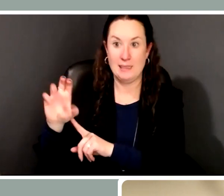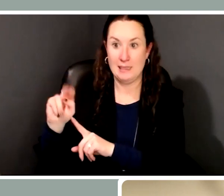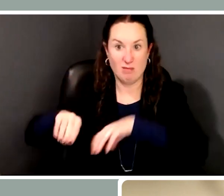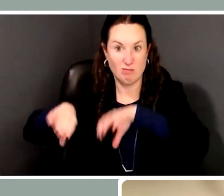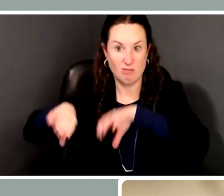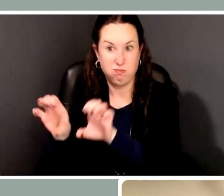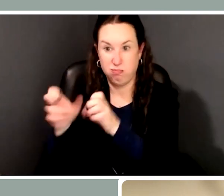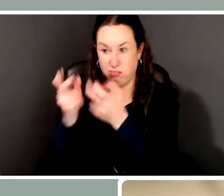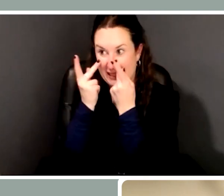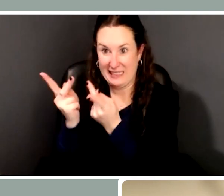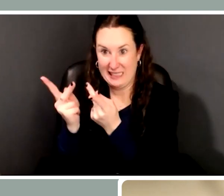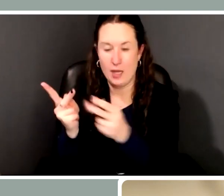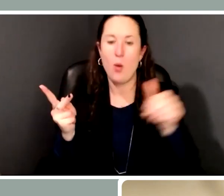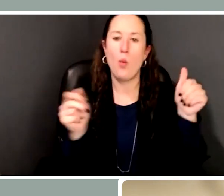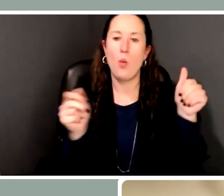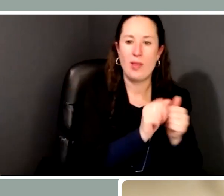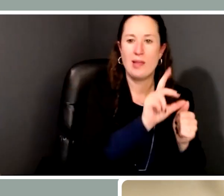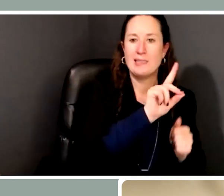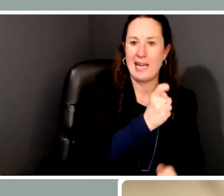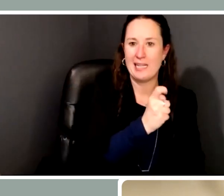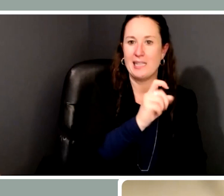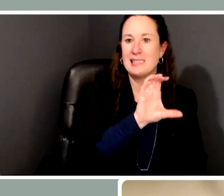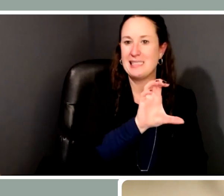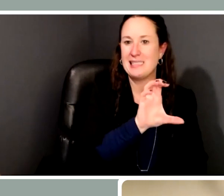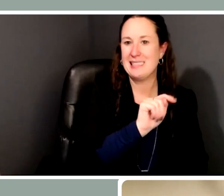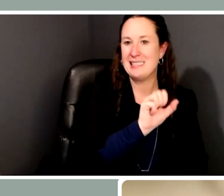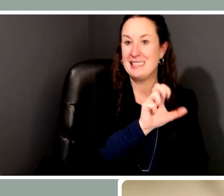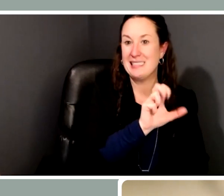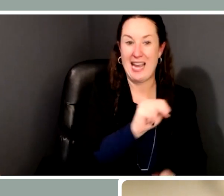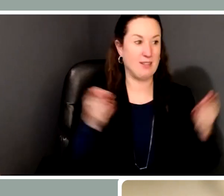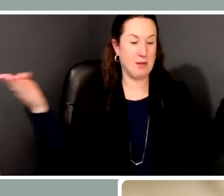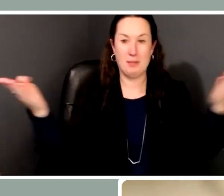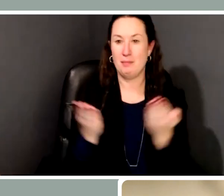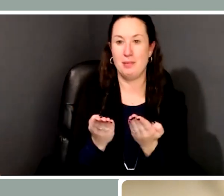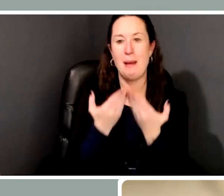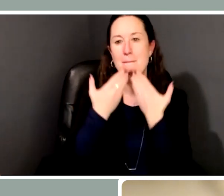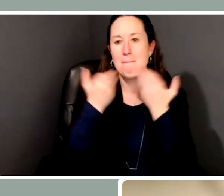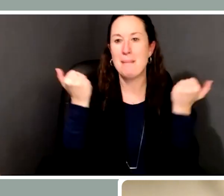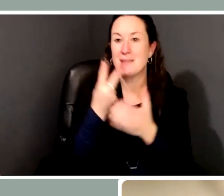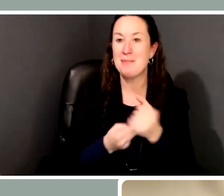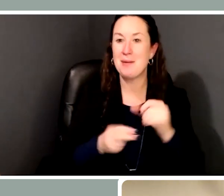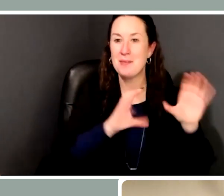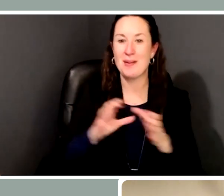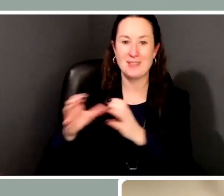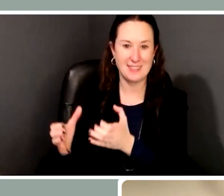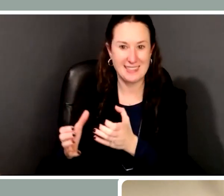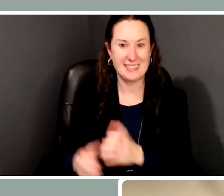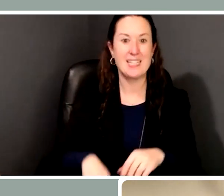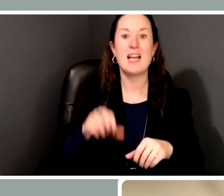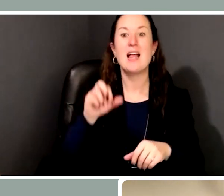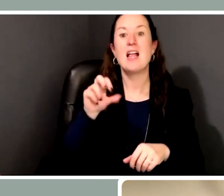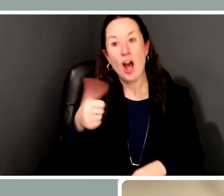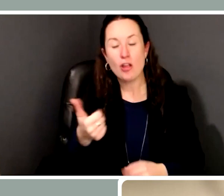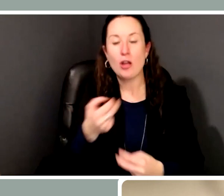all worlds. Often what people get are CT scans and bone scans, because the bone scan looks at all of the bones everywhere and looks at